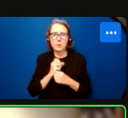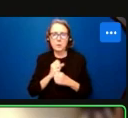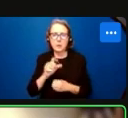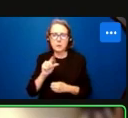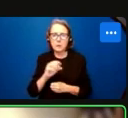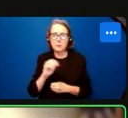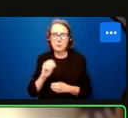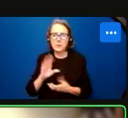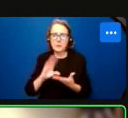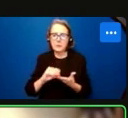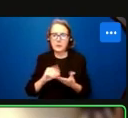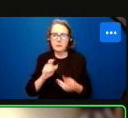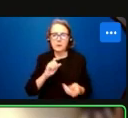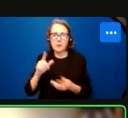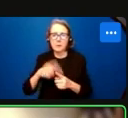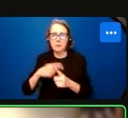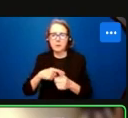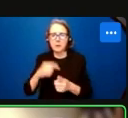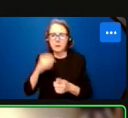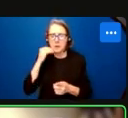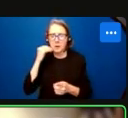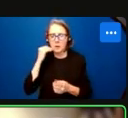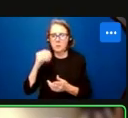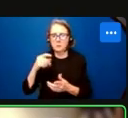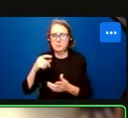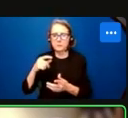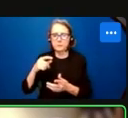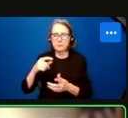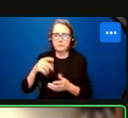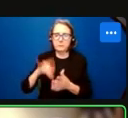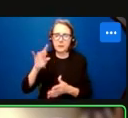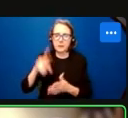monthly residential bill starting next year.